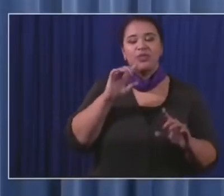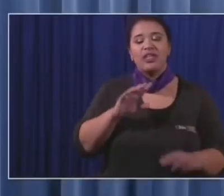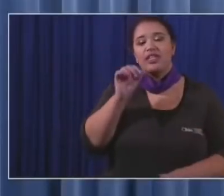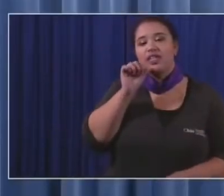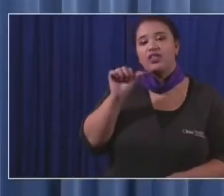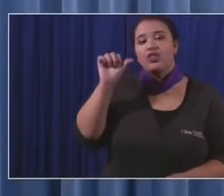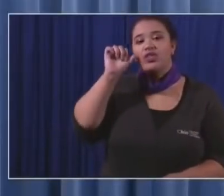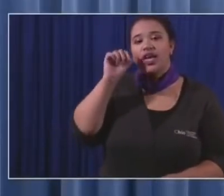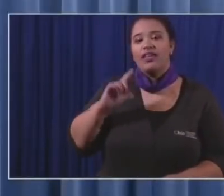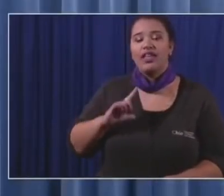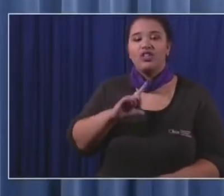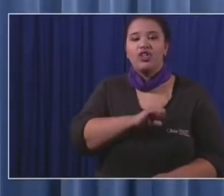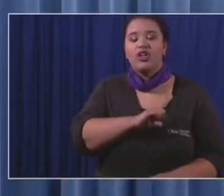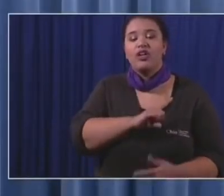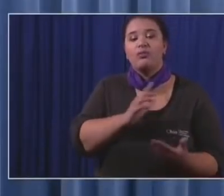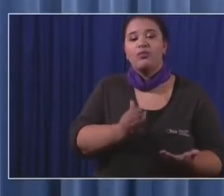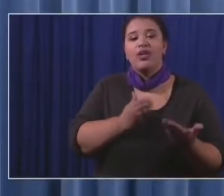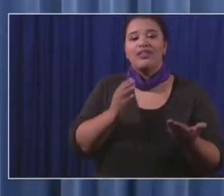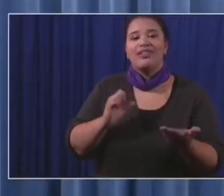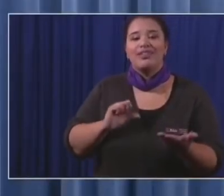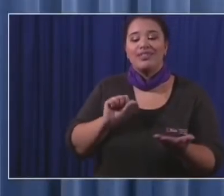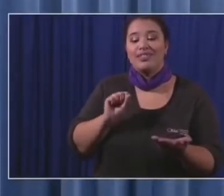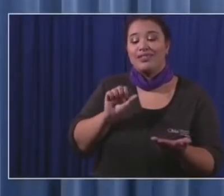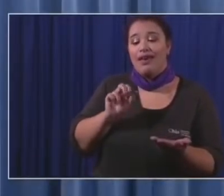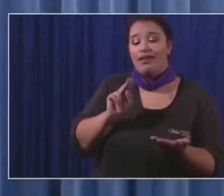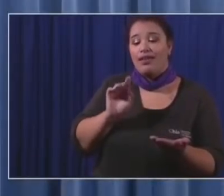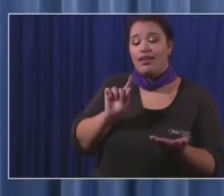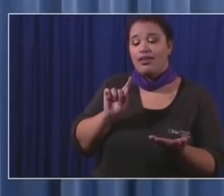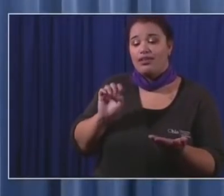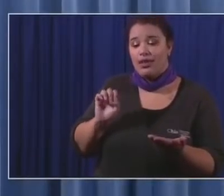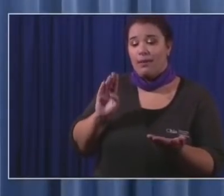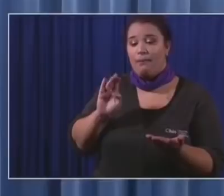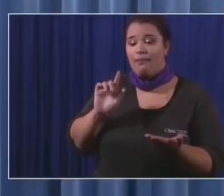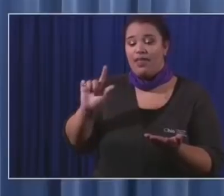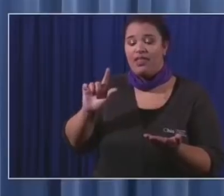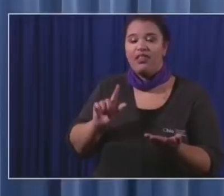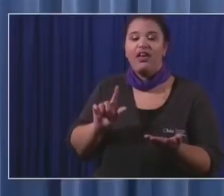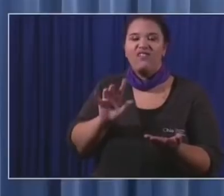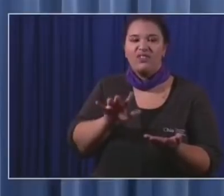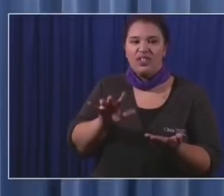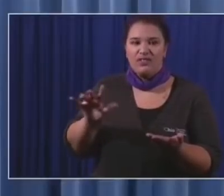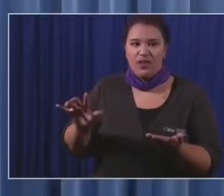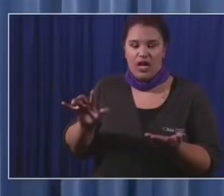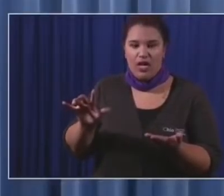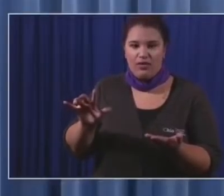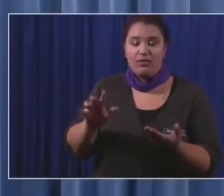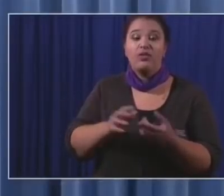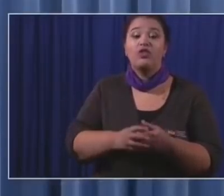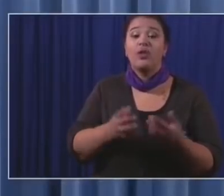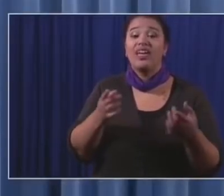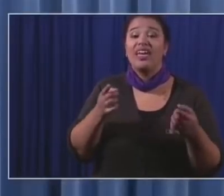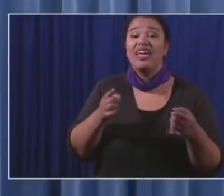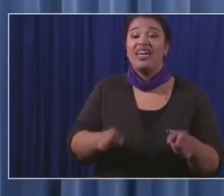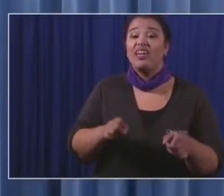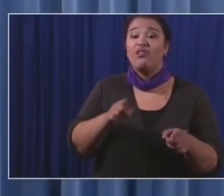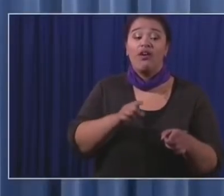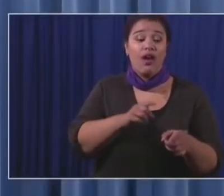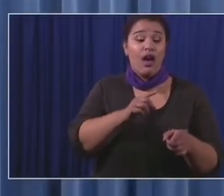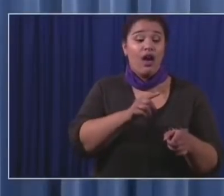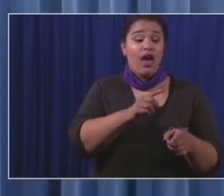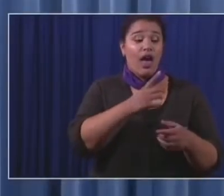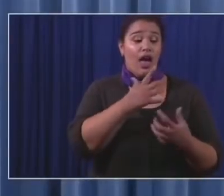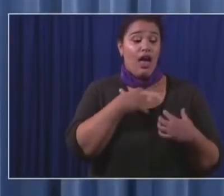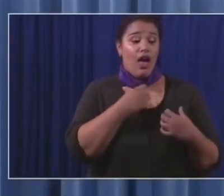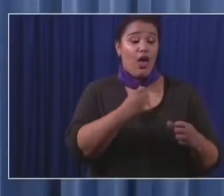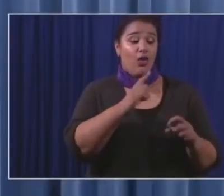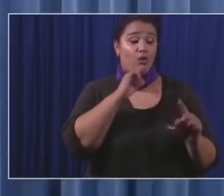Governor, this is Shane Stegmiller with Hannah News Service. Yesterday, the legislature, or recently, the legislature is going to send you Senate Bill